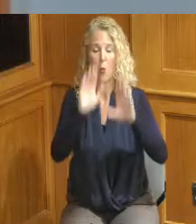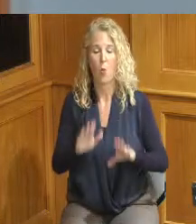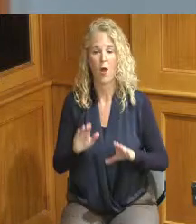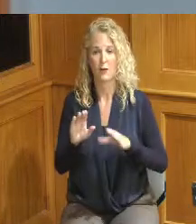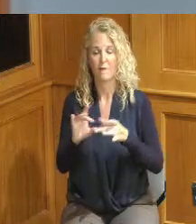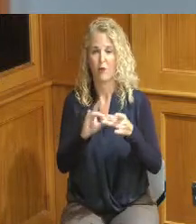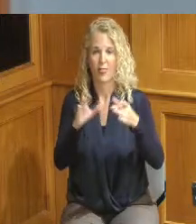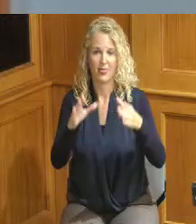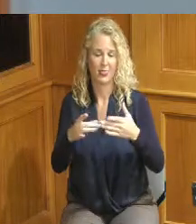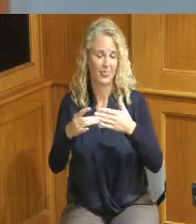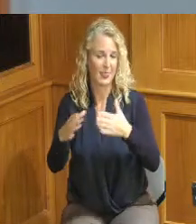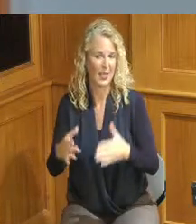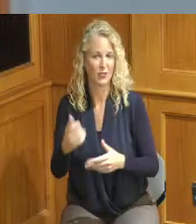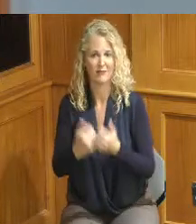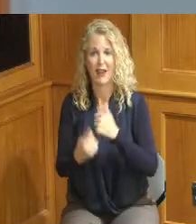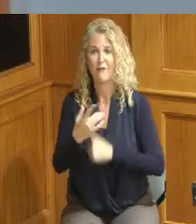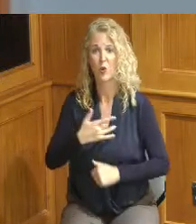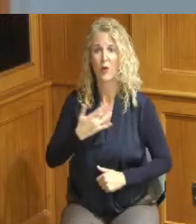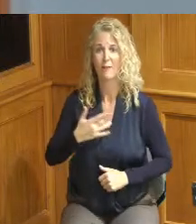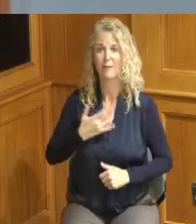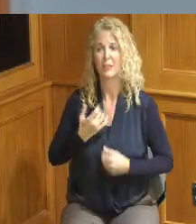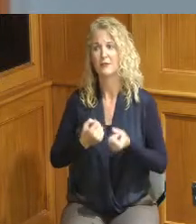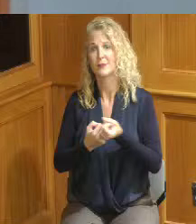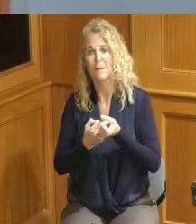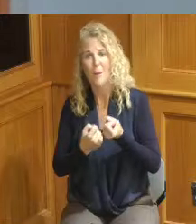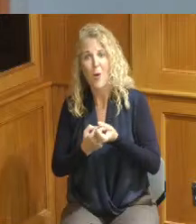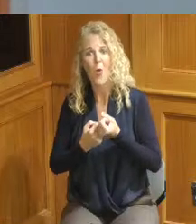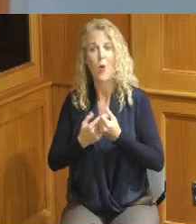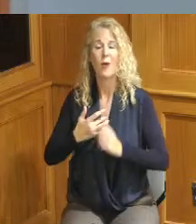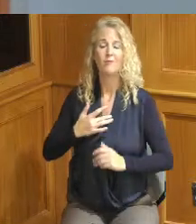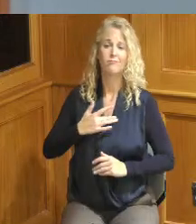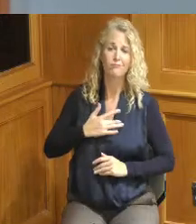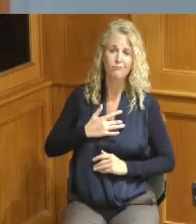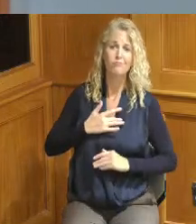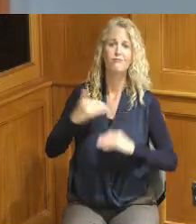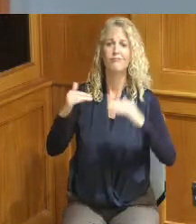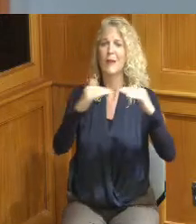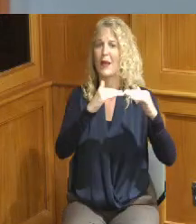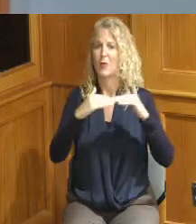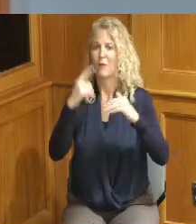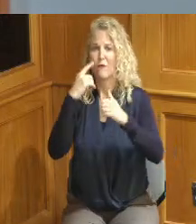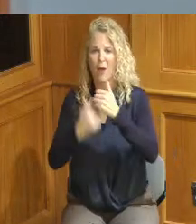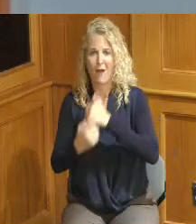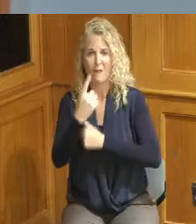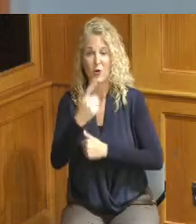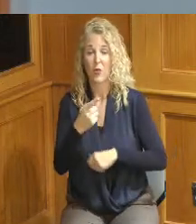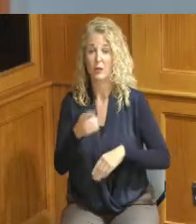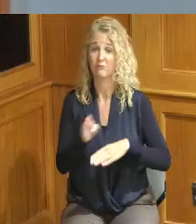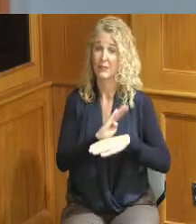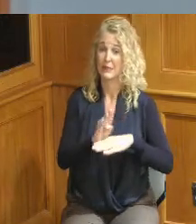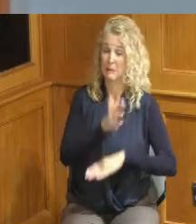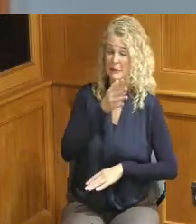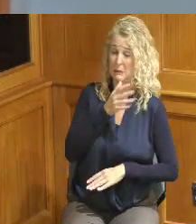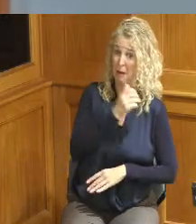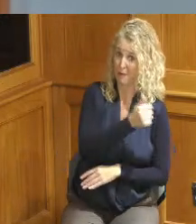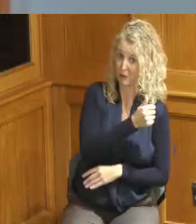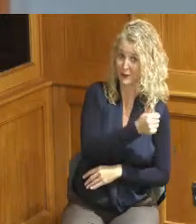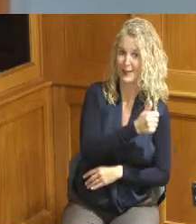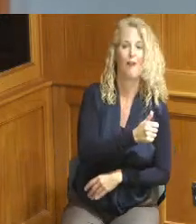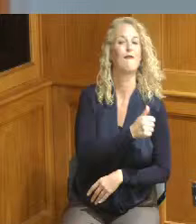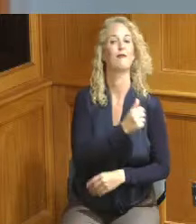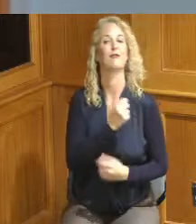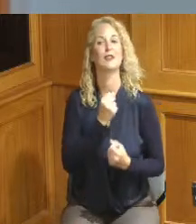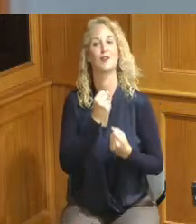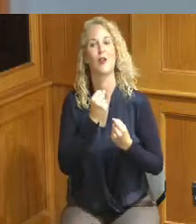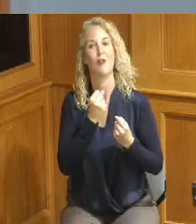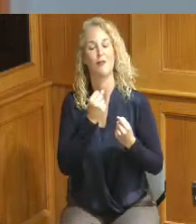facilitator, making everyone feel listened to and supported in an equitable way. A busy mom herself, she keeps lots